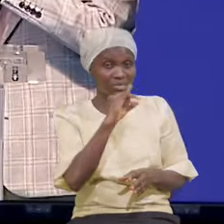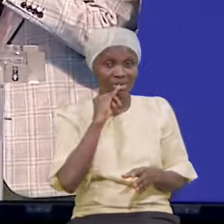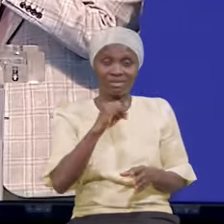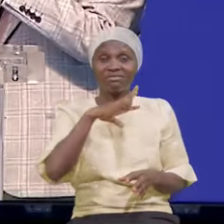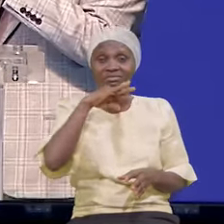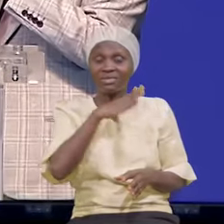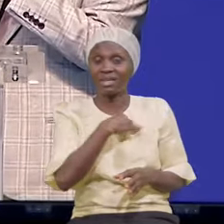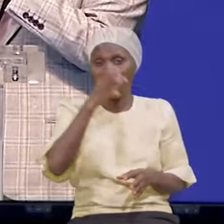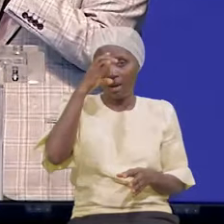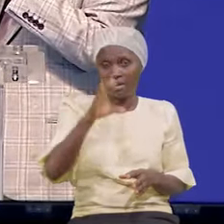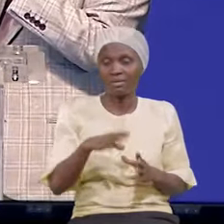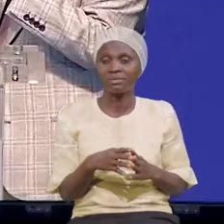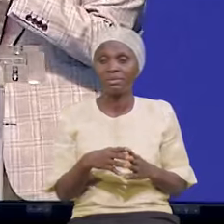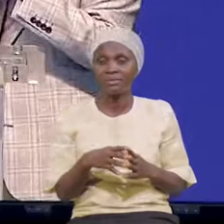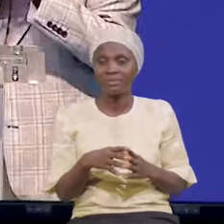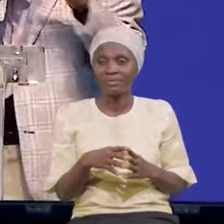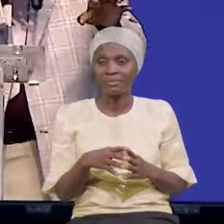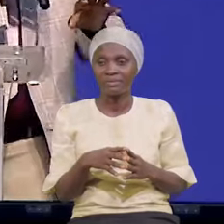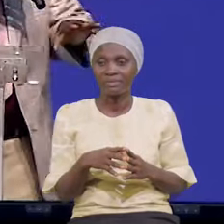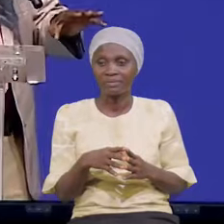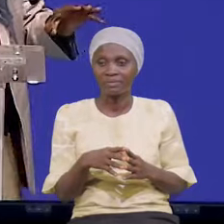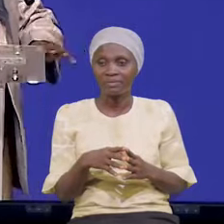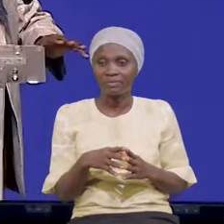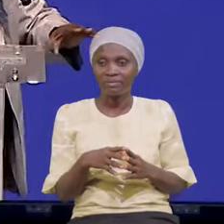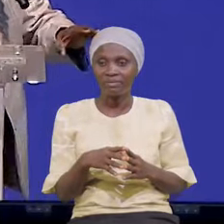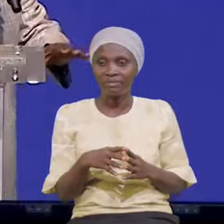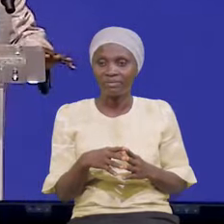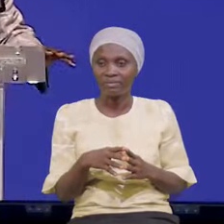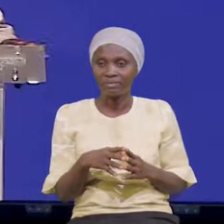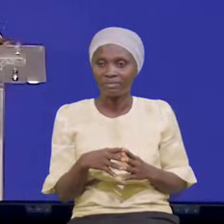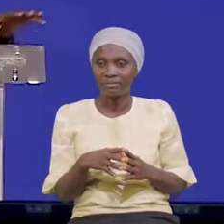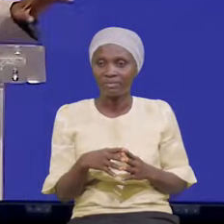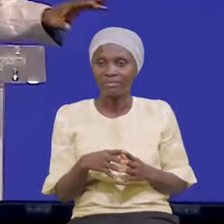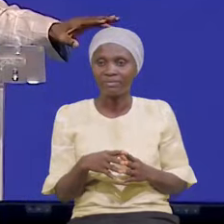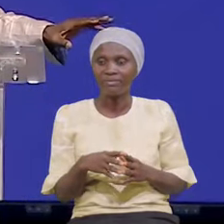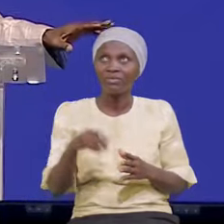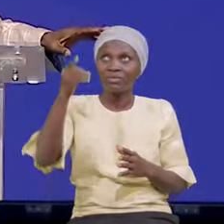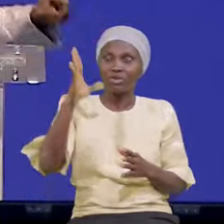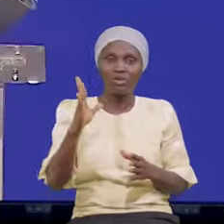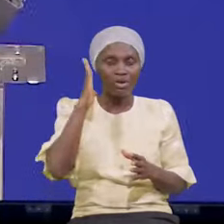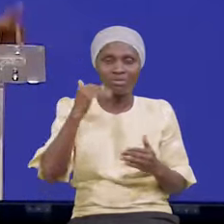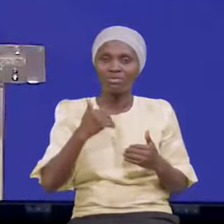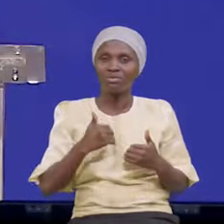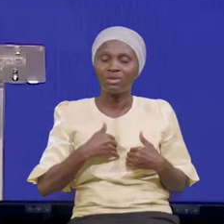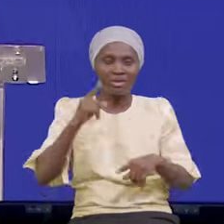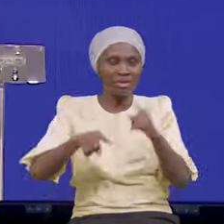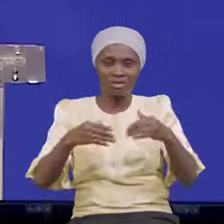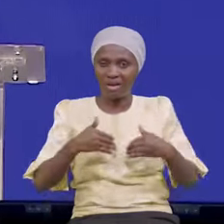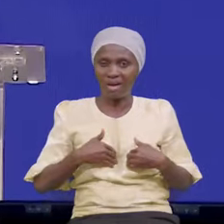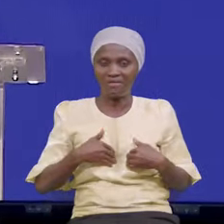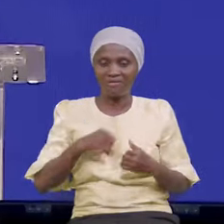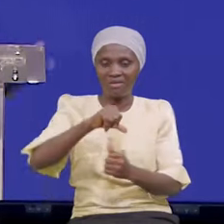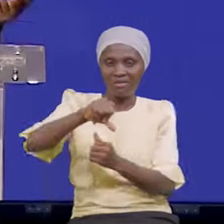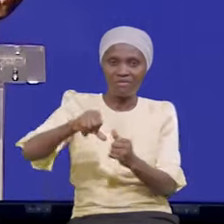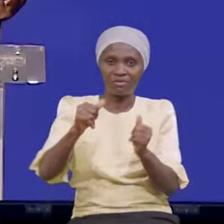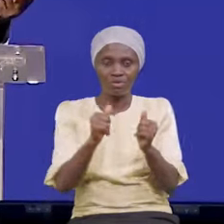and corrupt, narudu aa vidhanga lonai apavitrataku banisai unnadu, cannot have fellowship with corruption, atte